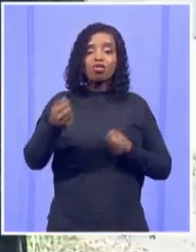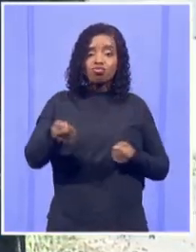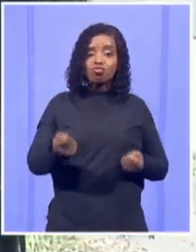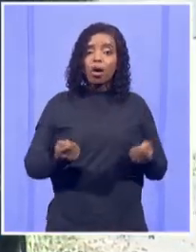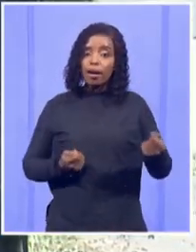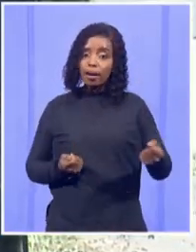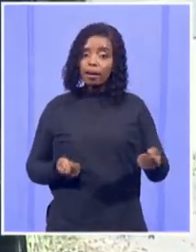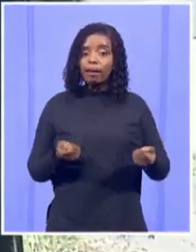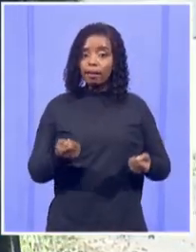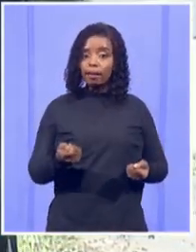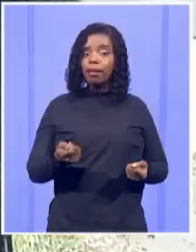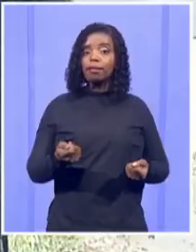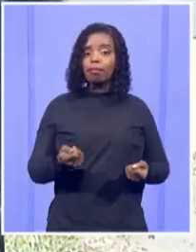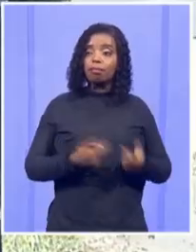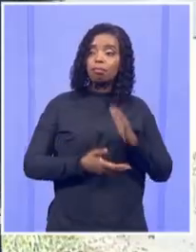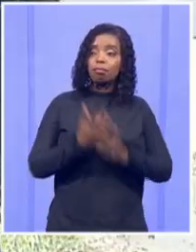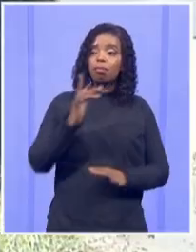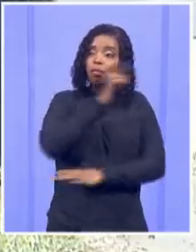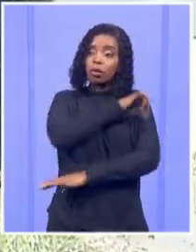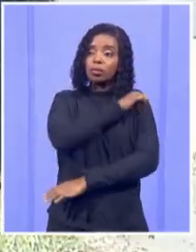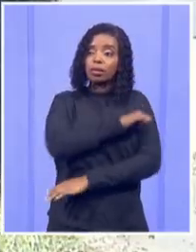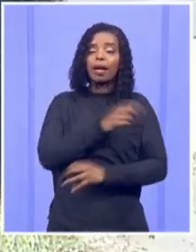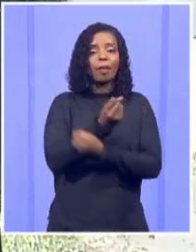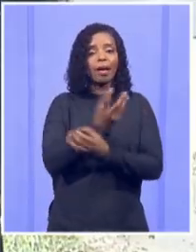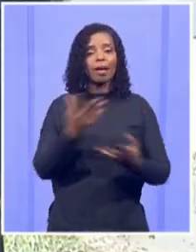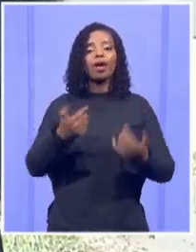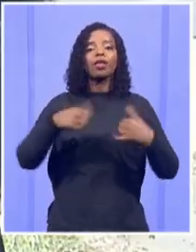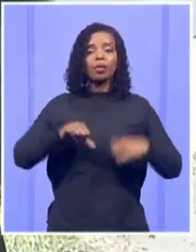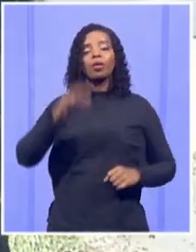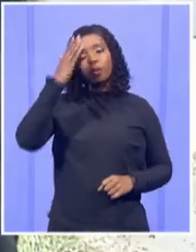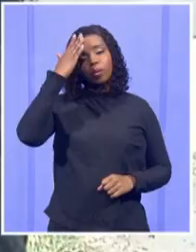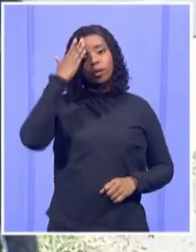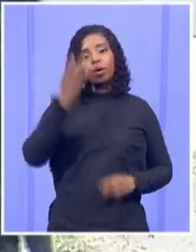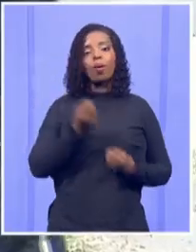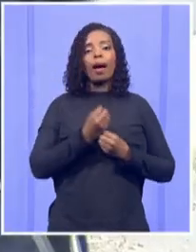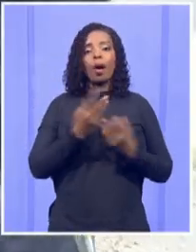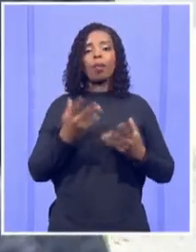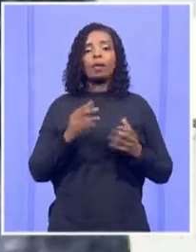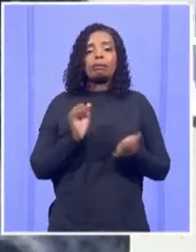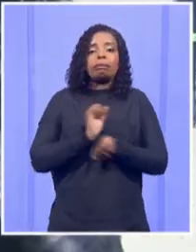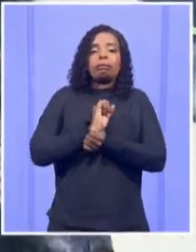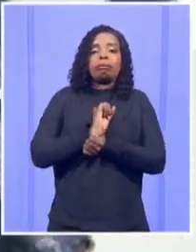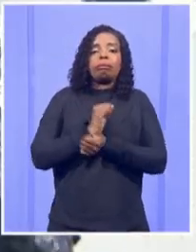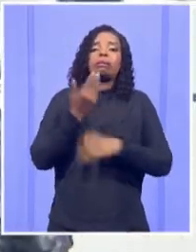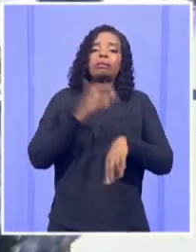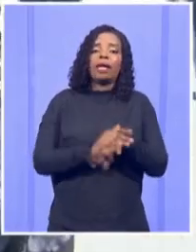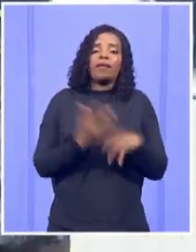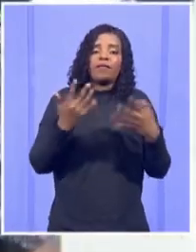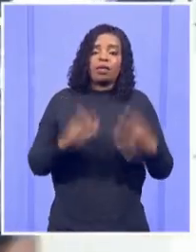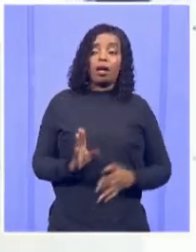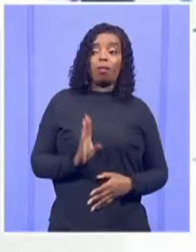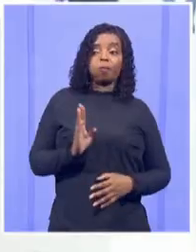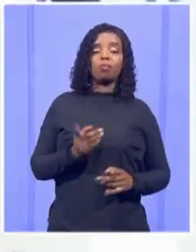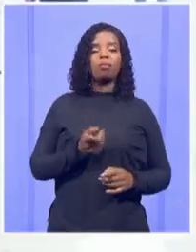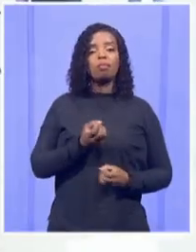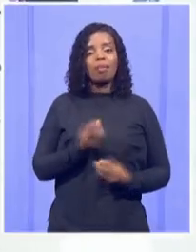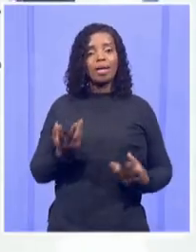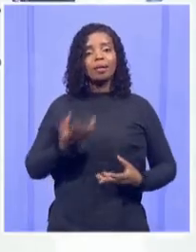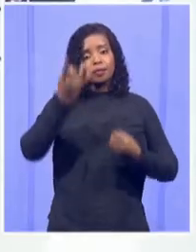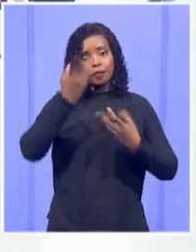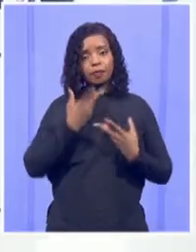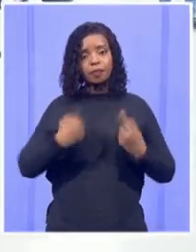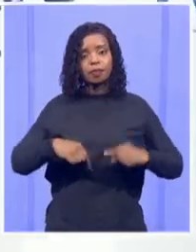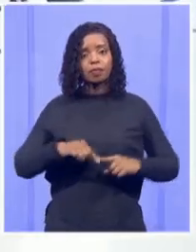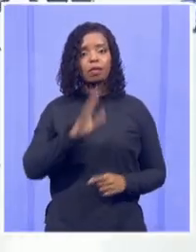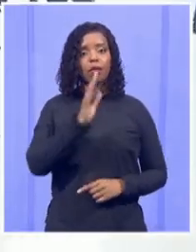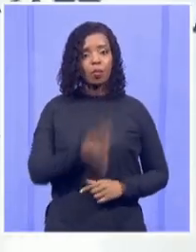after seeing how many are still trapped, the deceased, of course. All right. Thank you so much, ma. Thank you. It looks like we're still going to be here